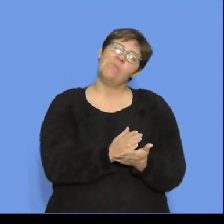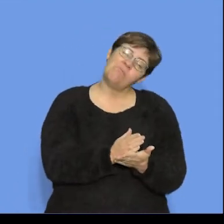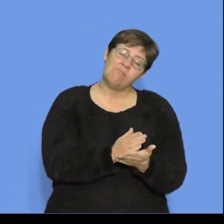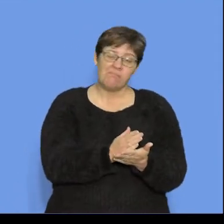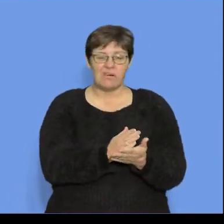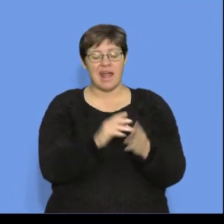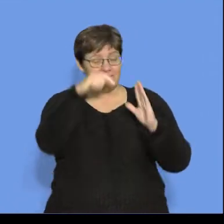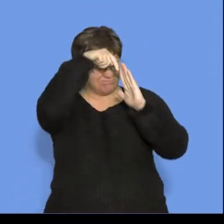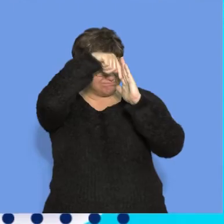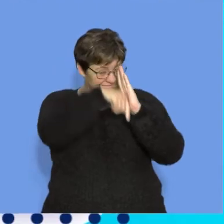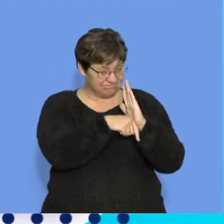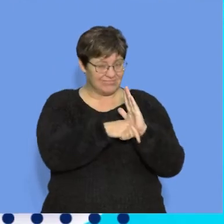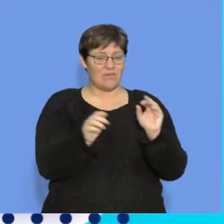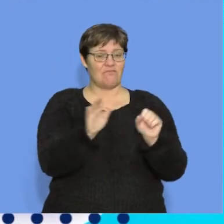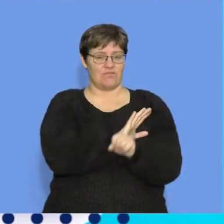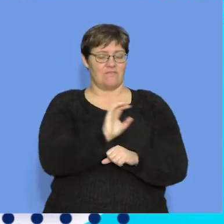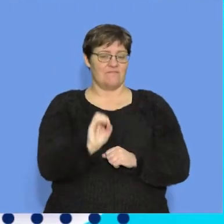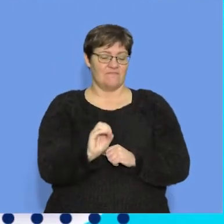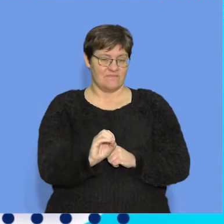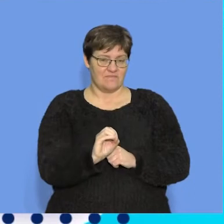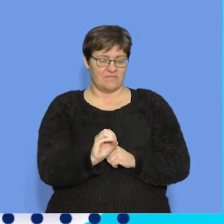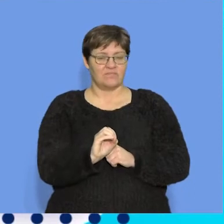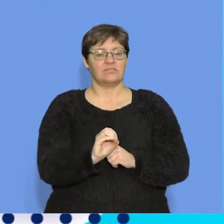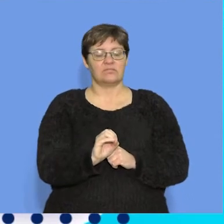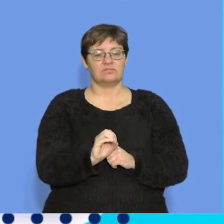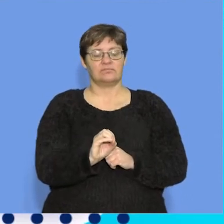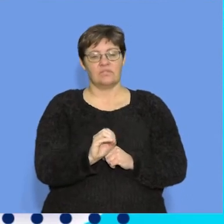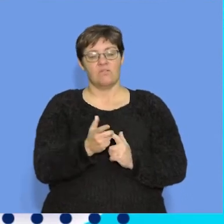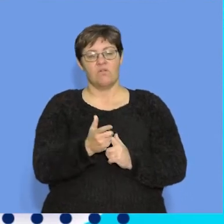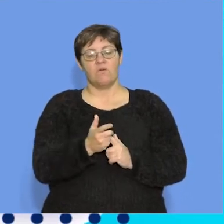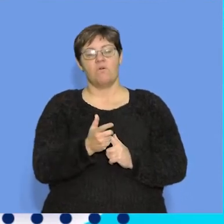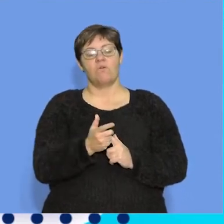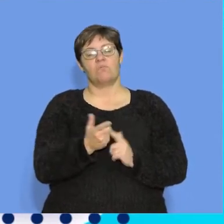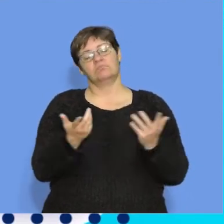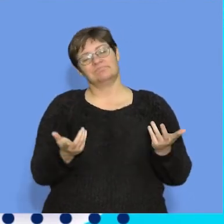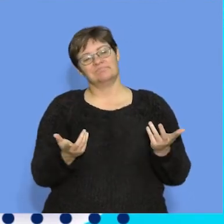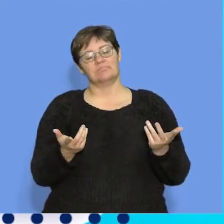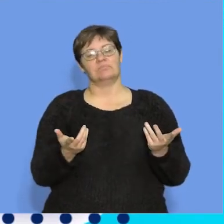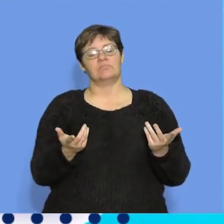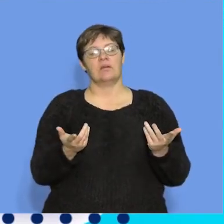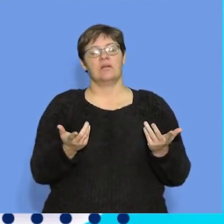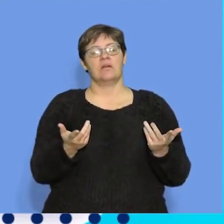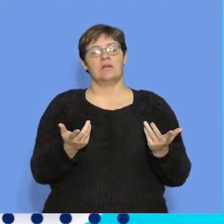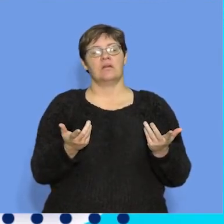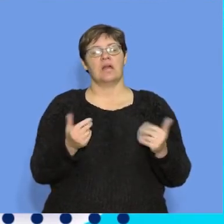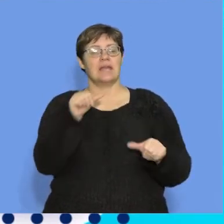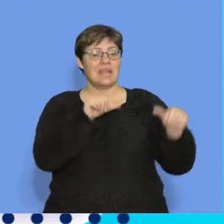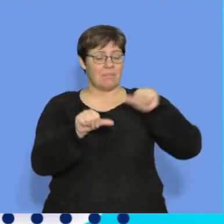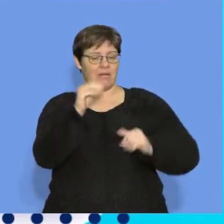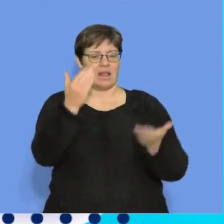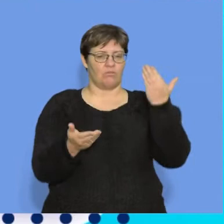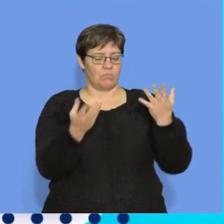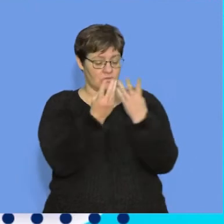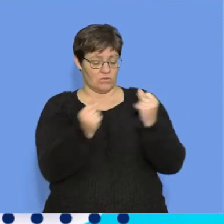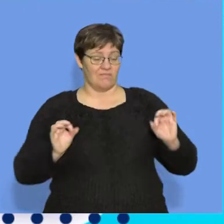all the details of chemical equilibrium sorted out, because it's incredibly important